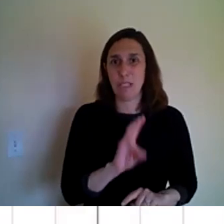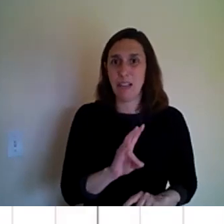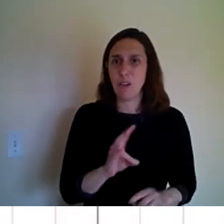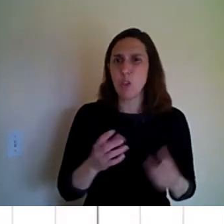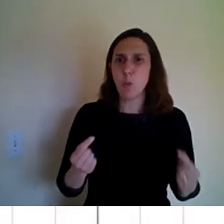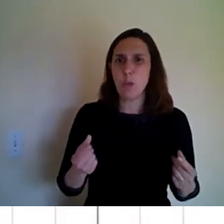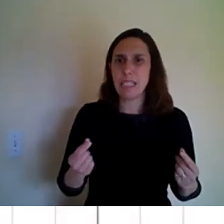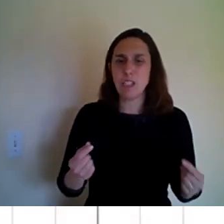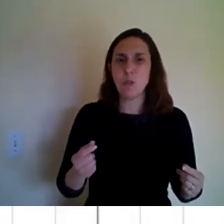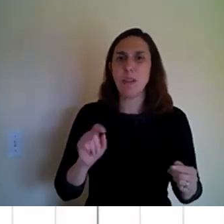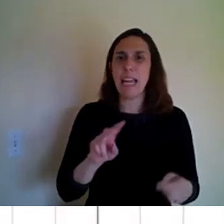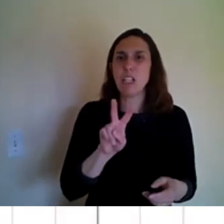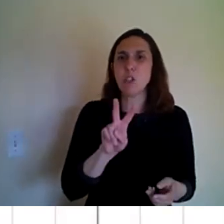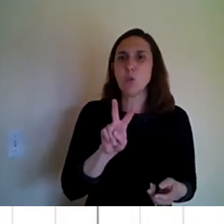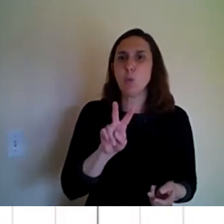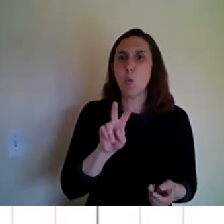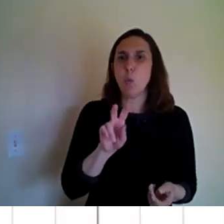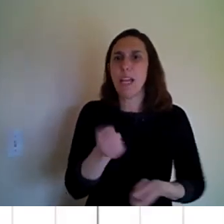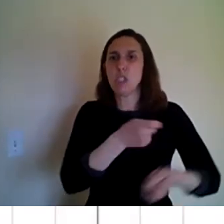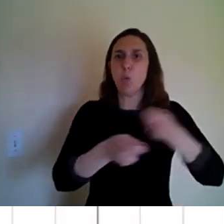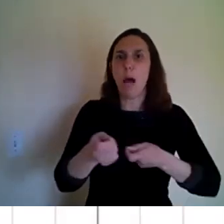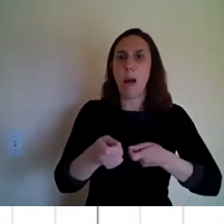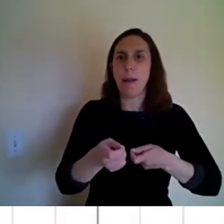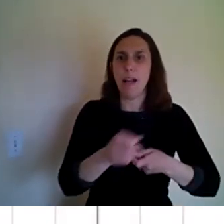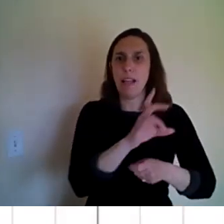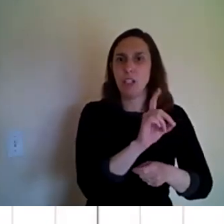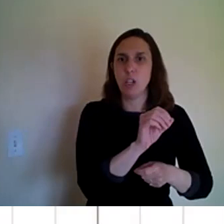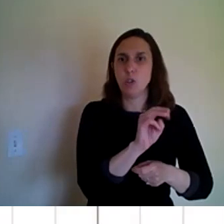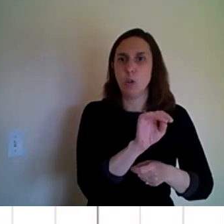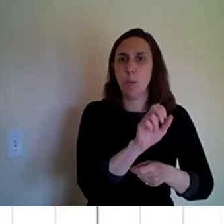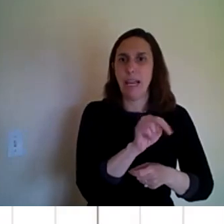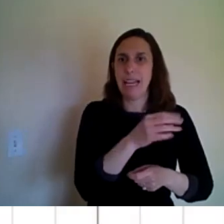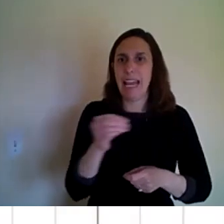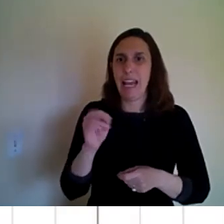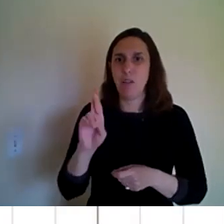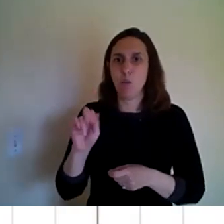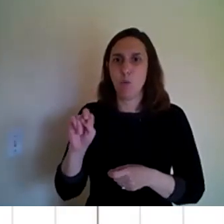of inverting a function, you swap the domain and the ranges.